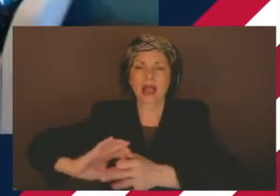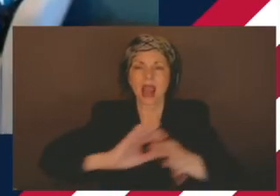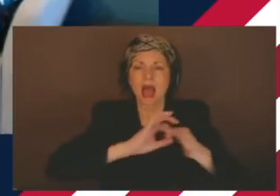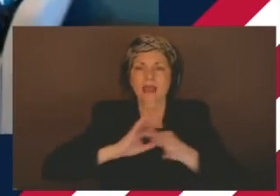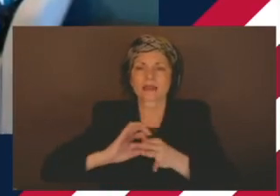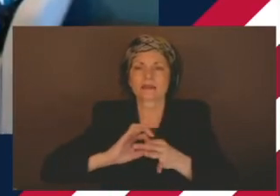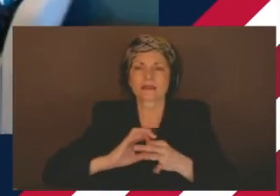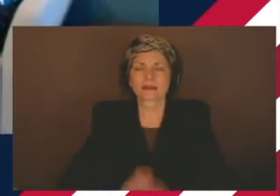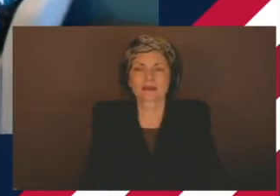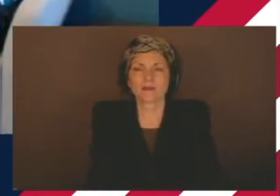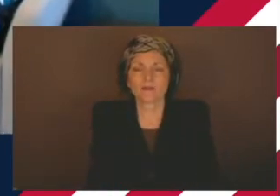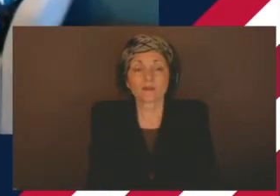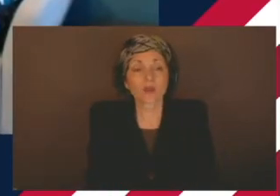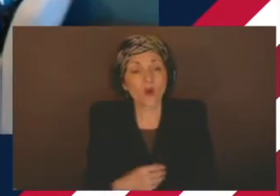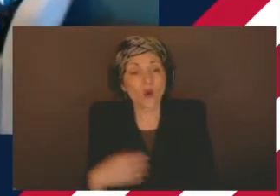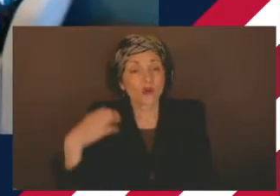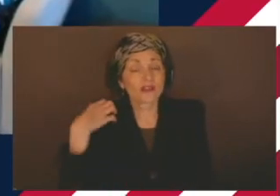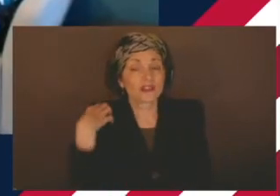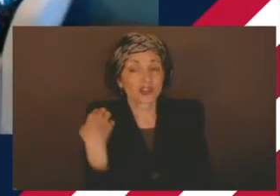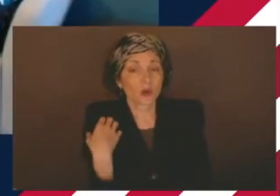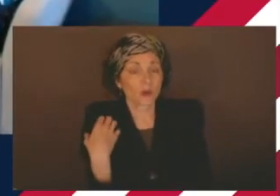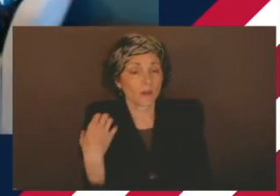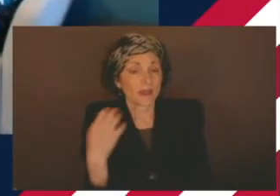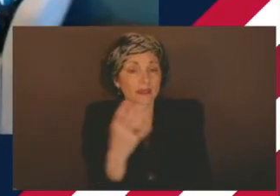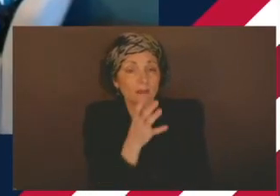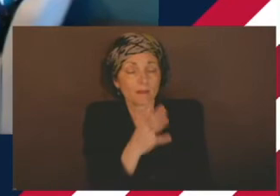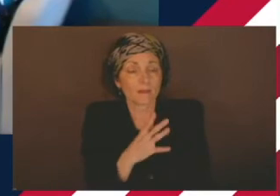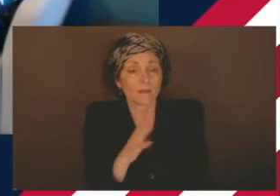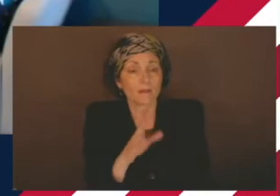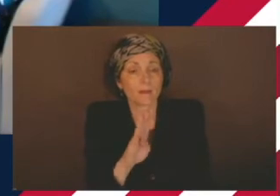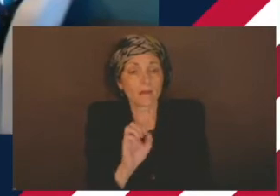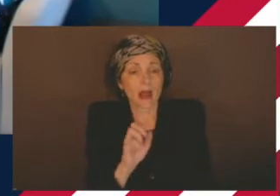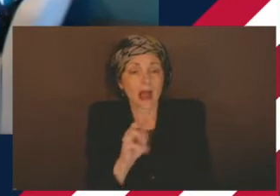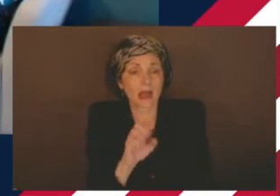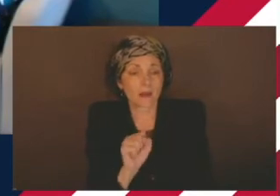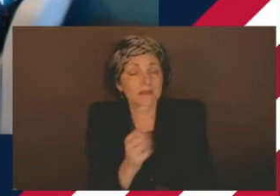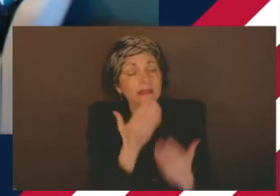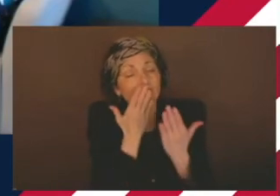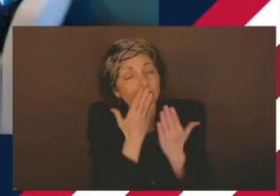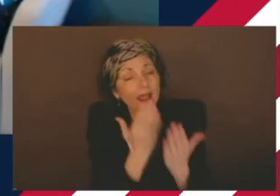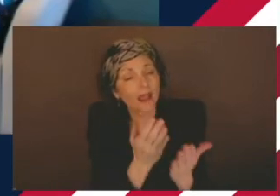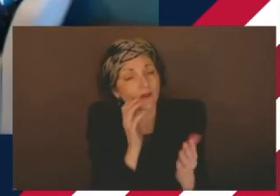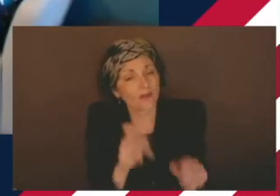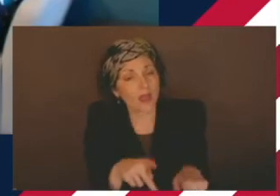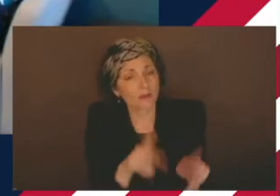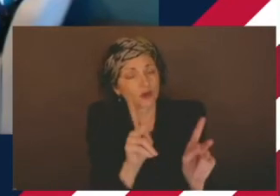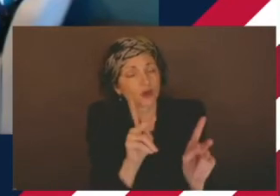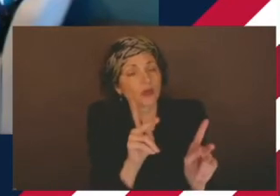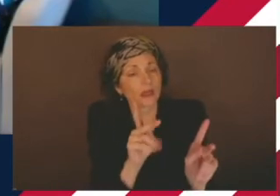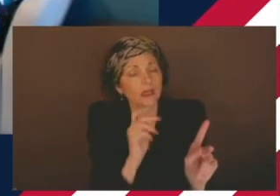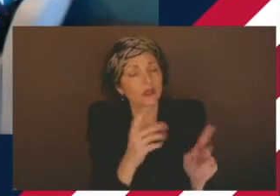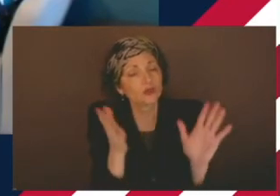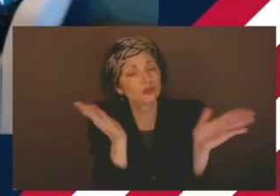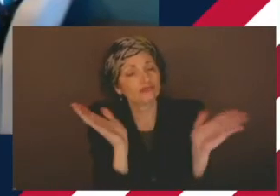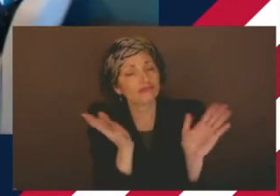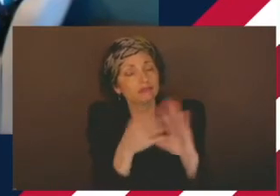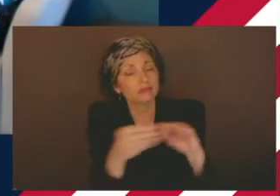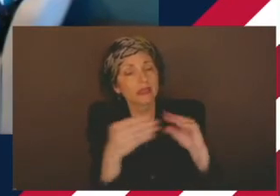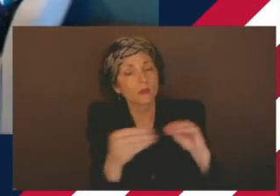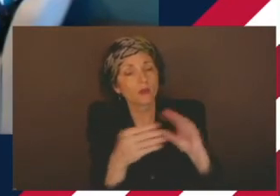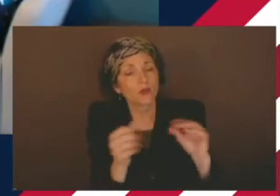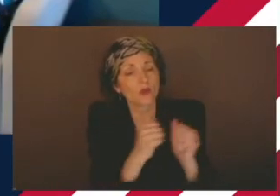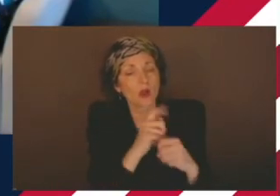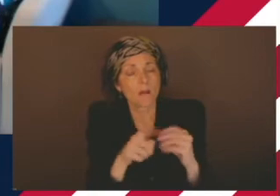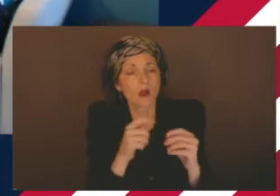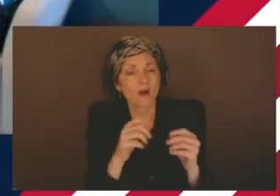of the committee, thank you so much for the opportunity to speak with you about fighting for the soul of America. In this